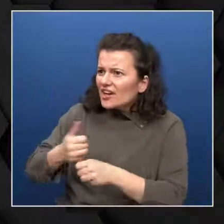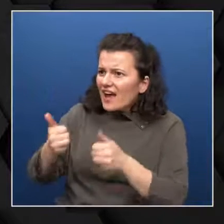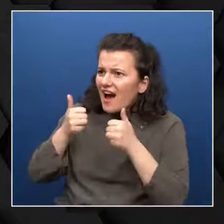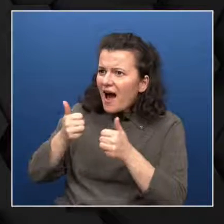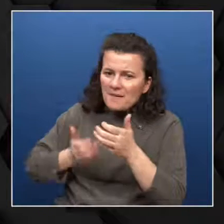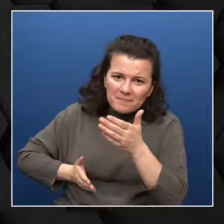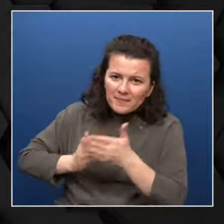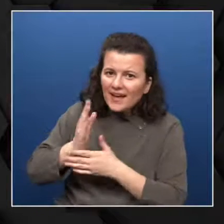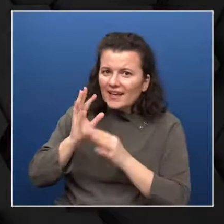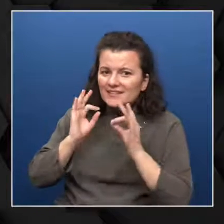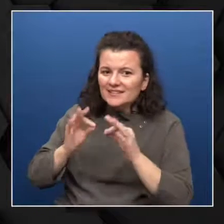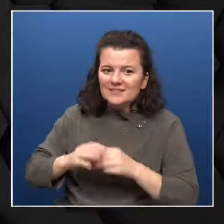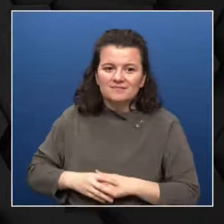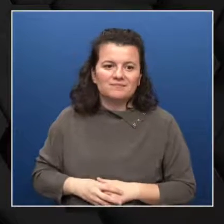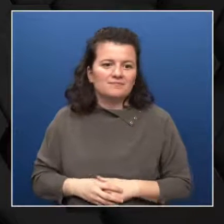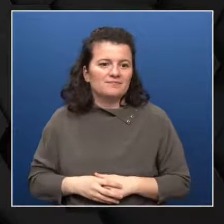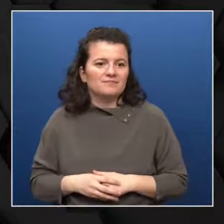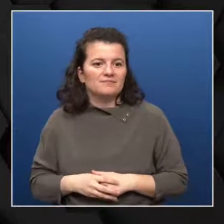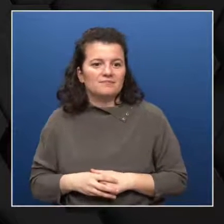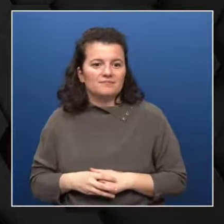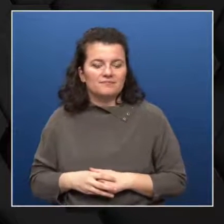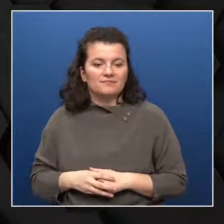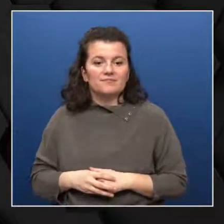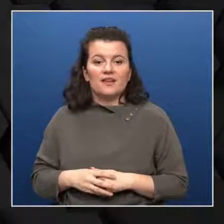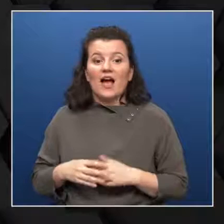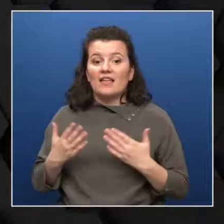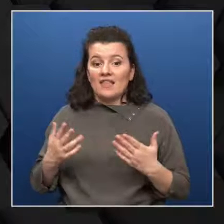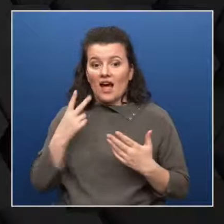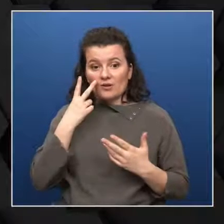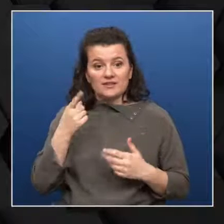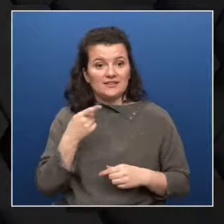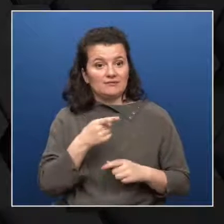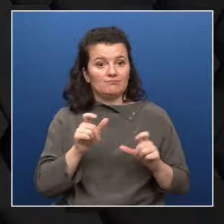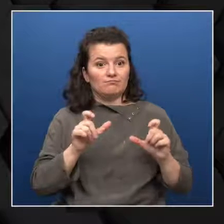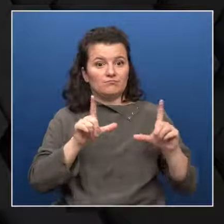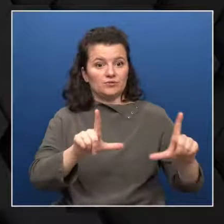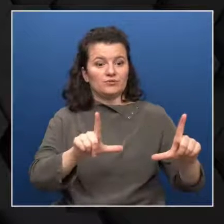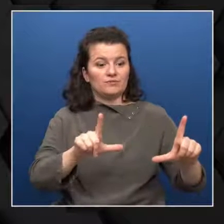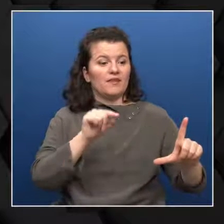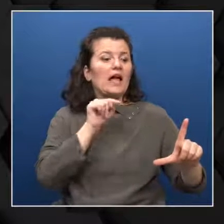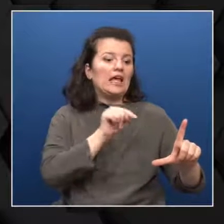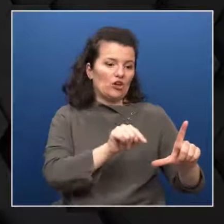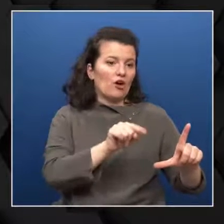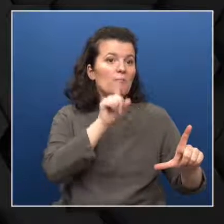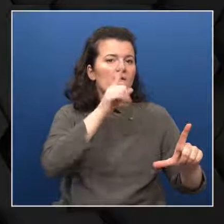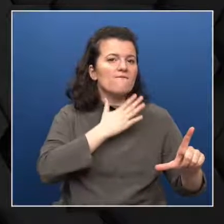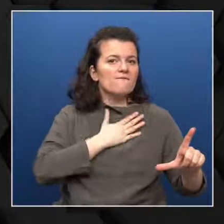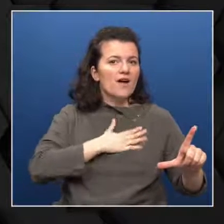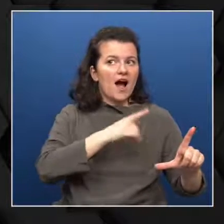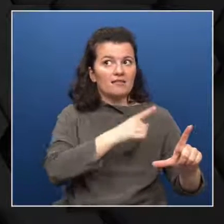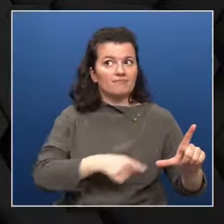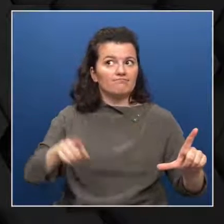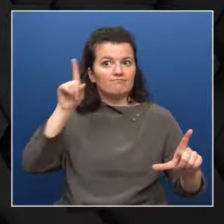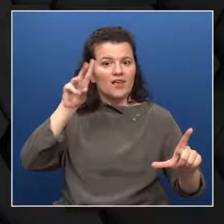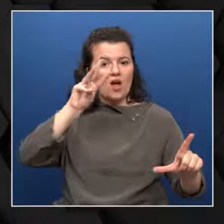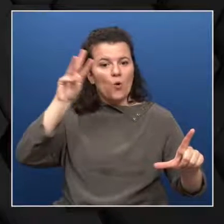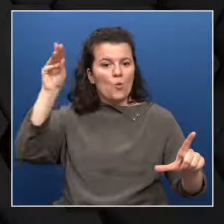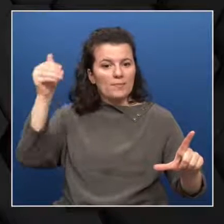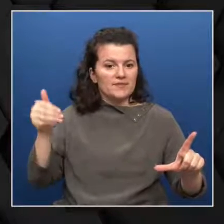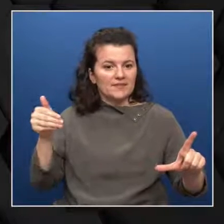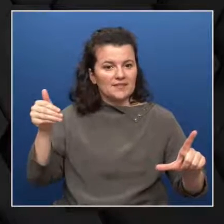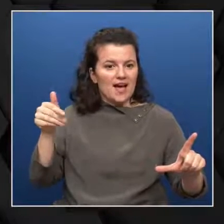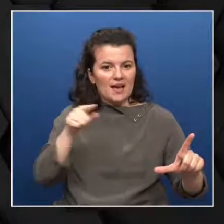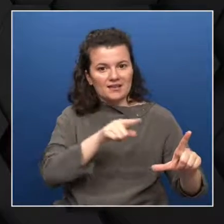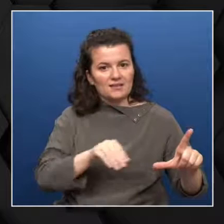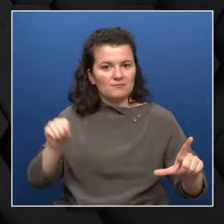right here. it is, yeah. But now it is only here, and we want to have it on our website. Yeah. So Okay. first we're going to say. What?